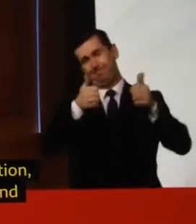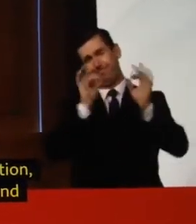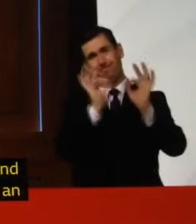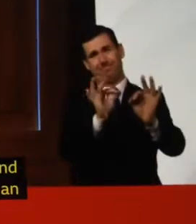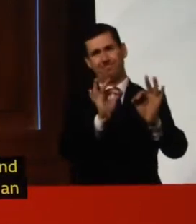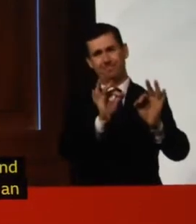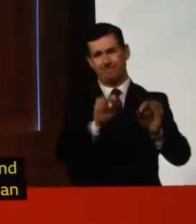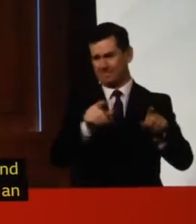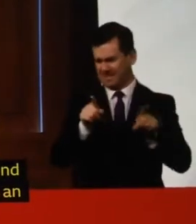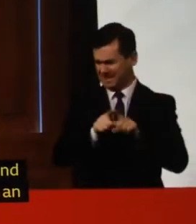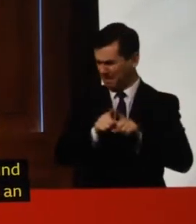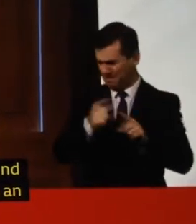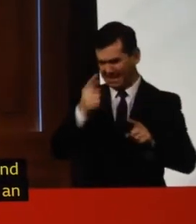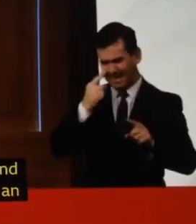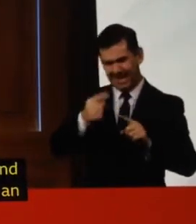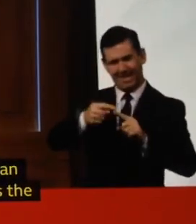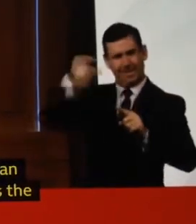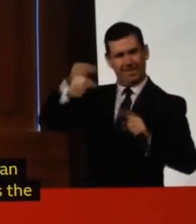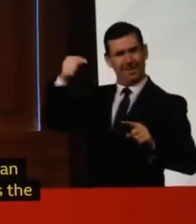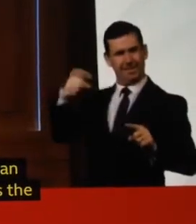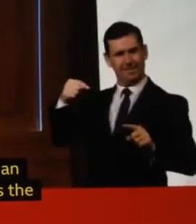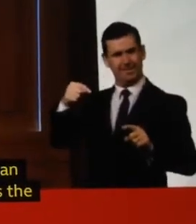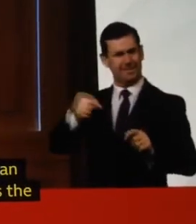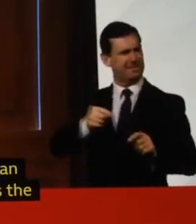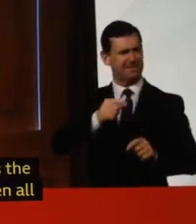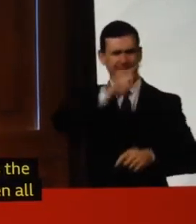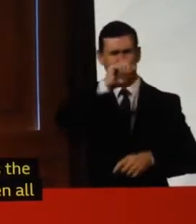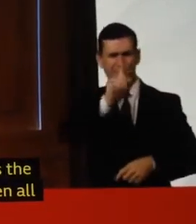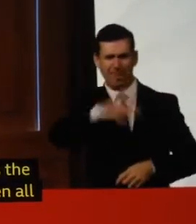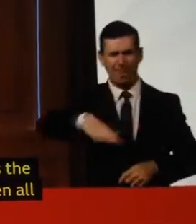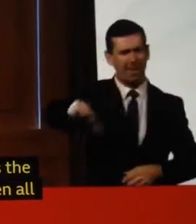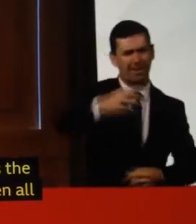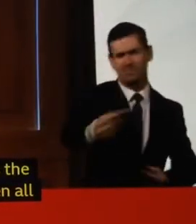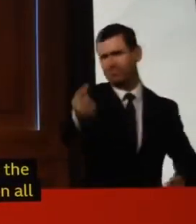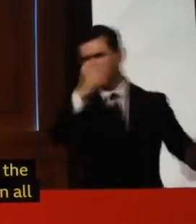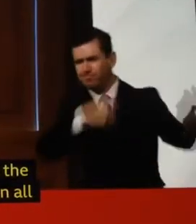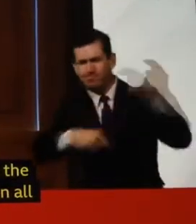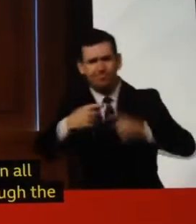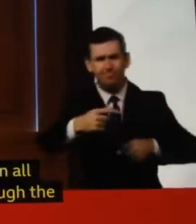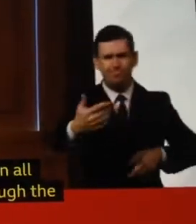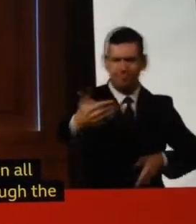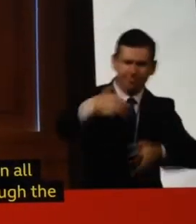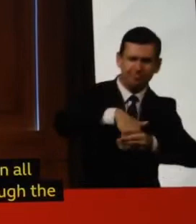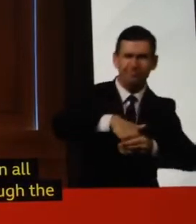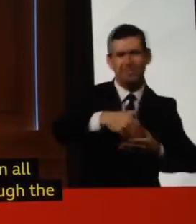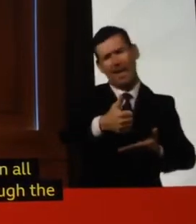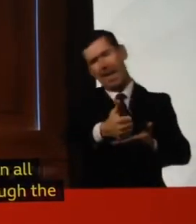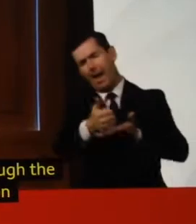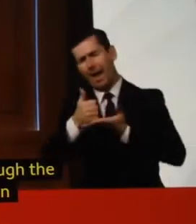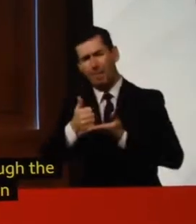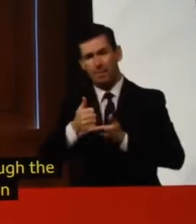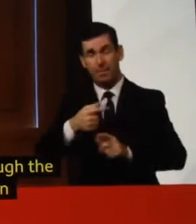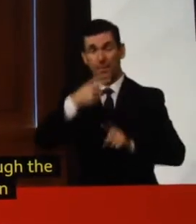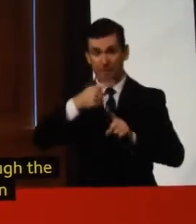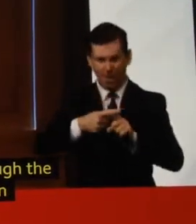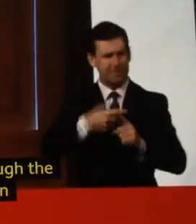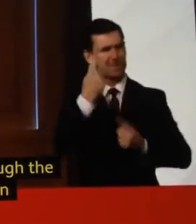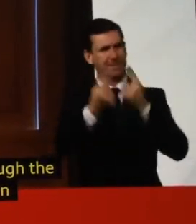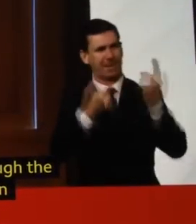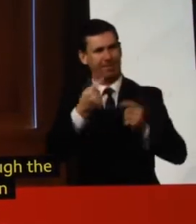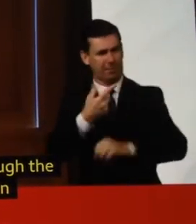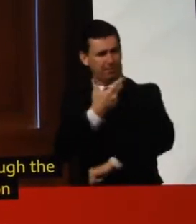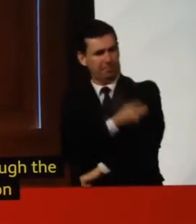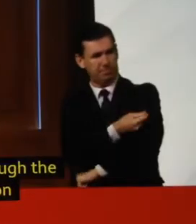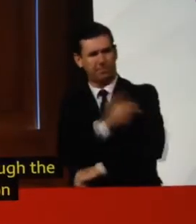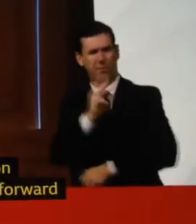part of the vaccination programme. People have come forward again and again to help us, but to get protected as well. And